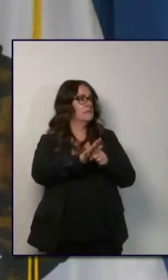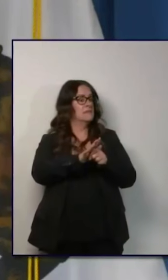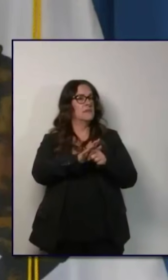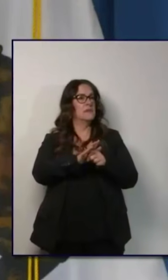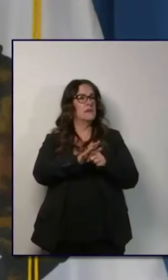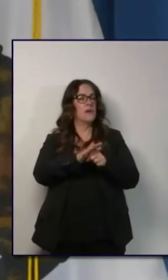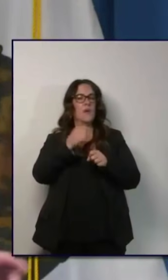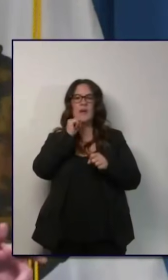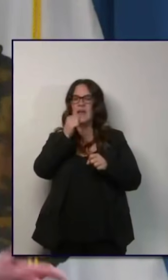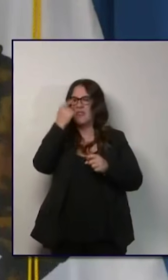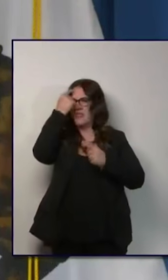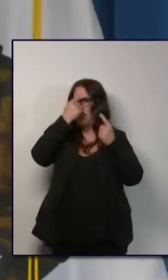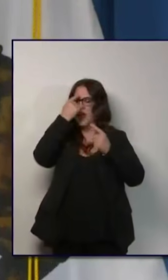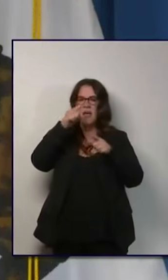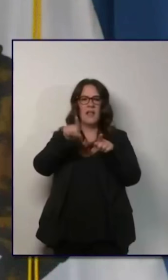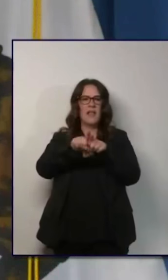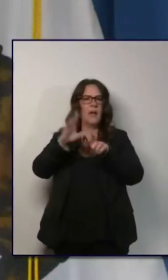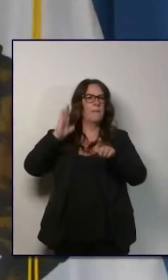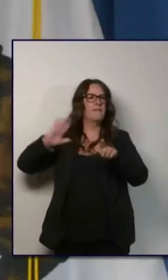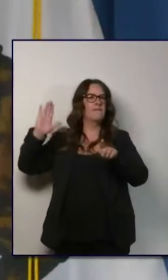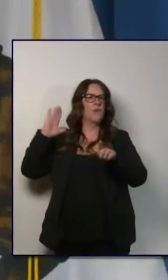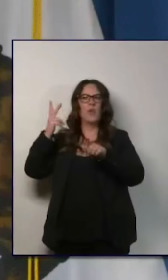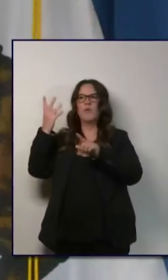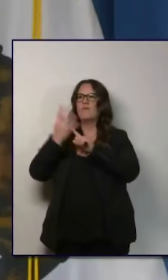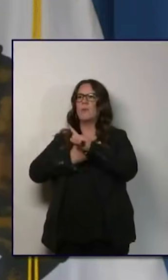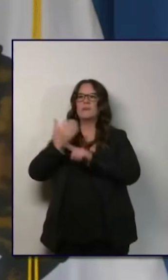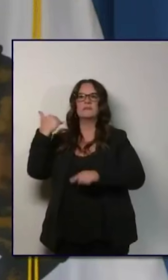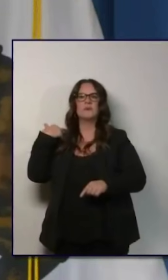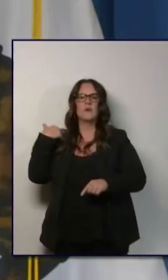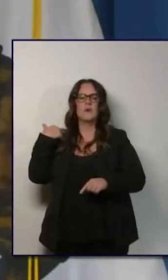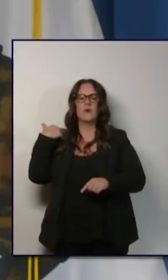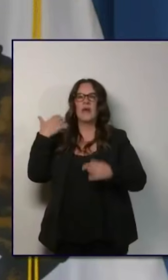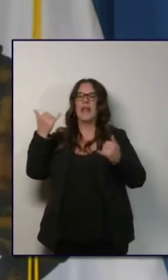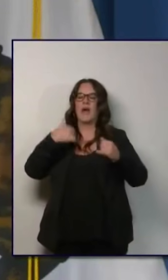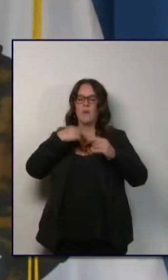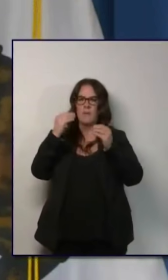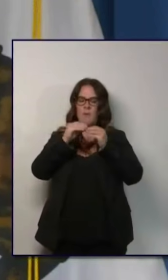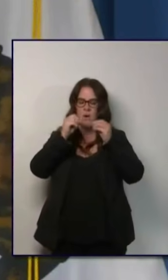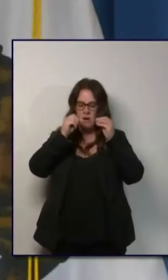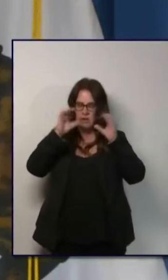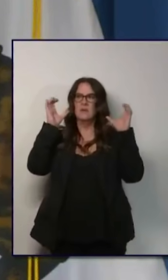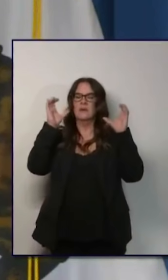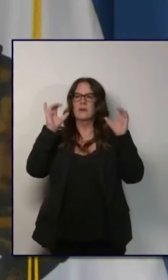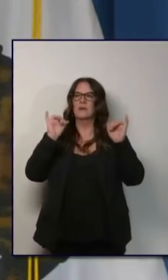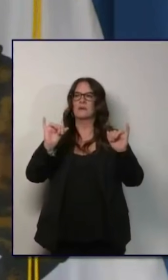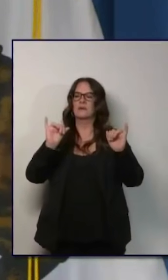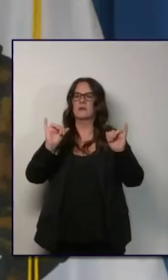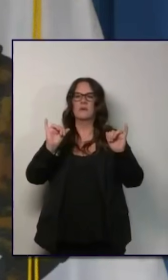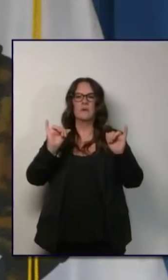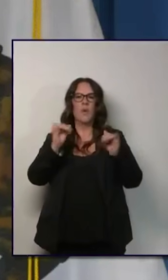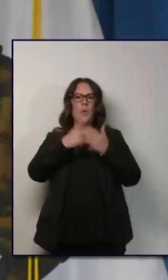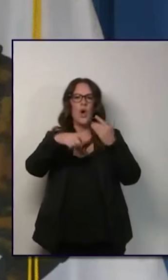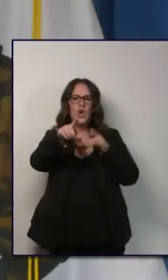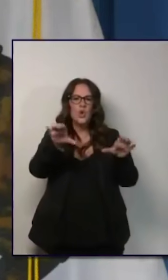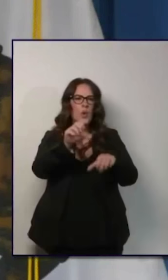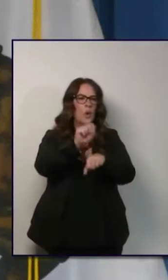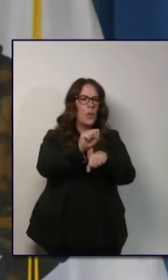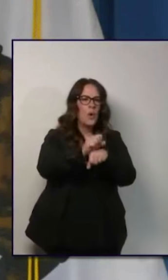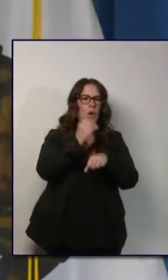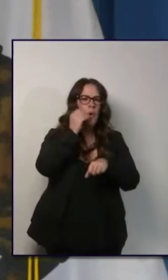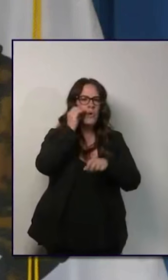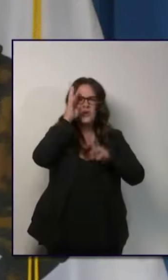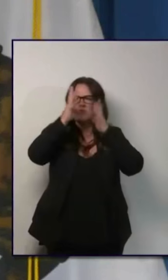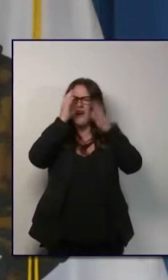seen even 3 or 4 months ago. We talk about work that many of you are doing from home and the telework,